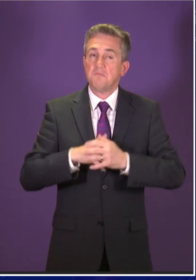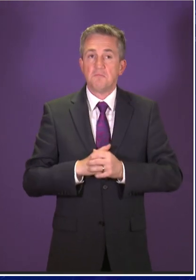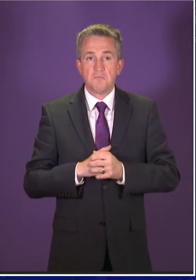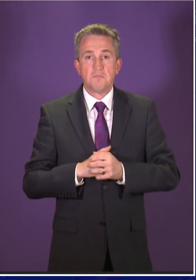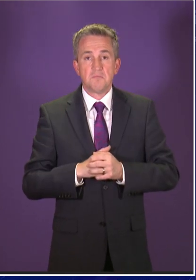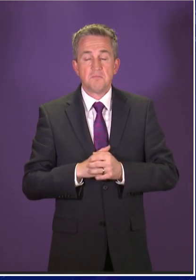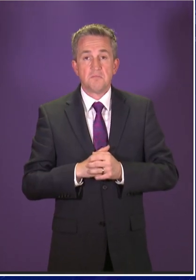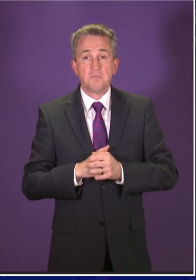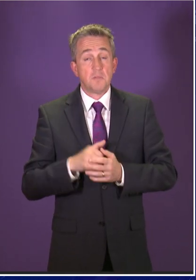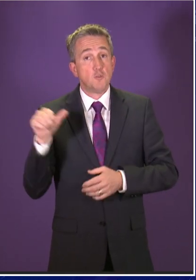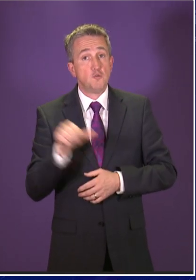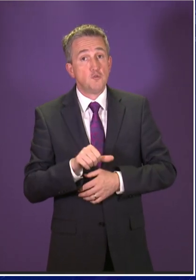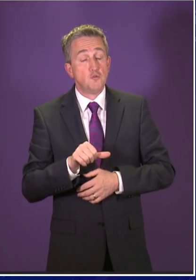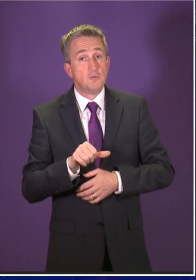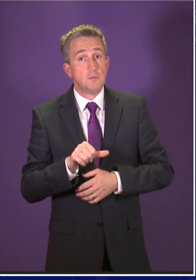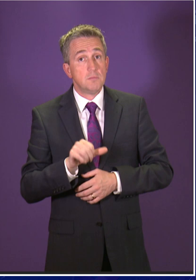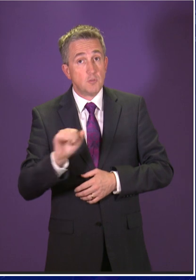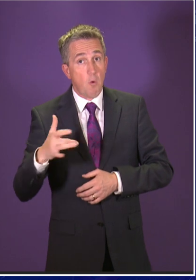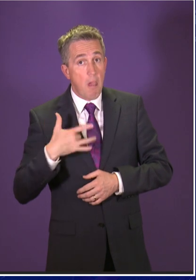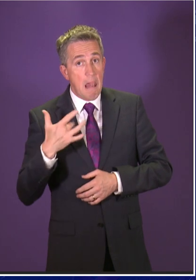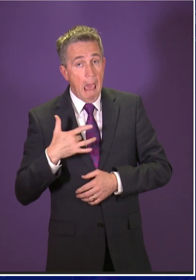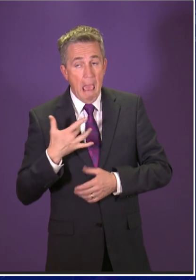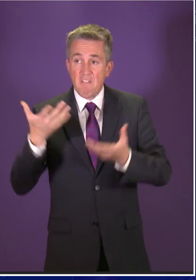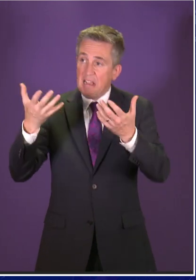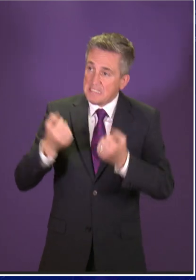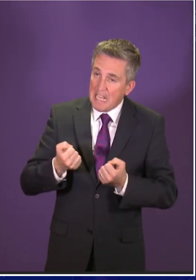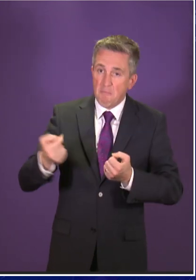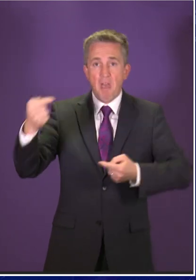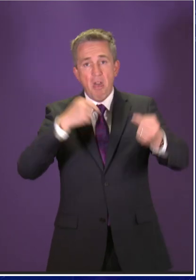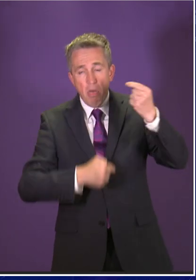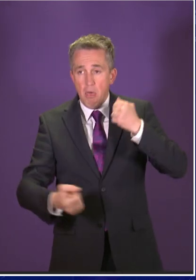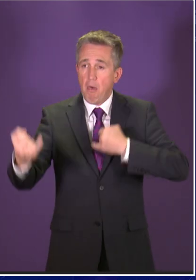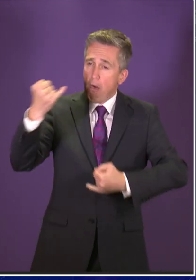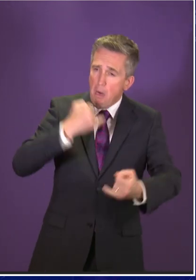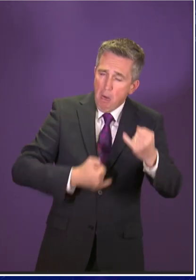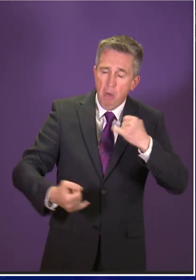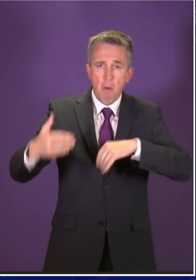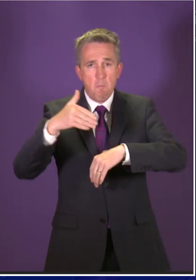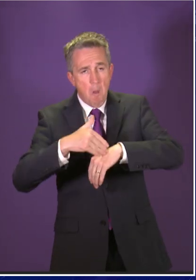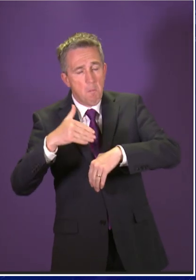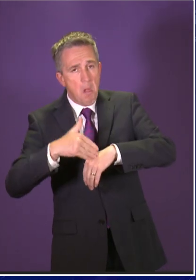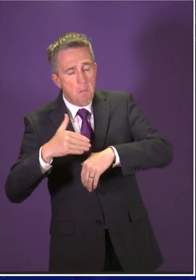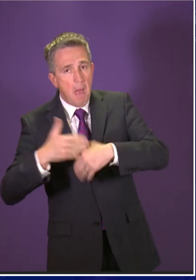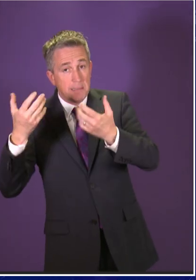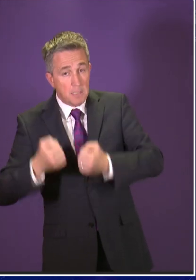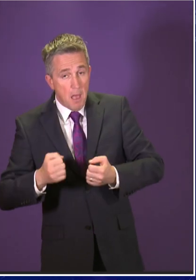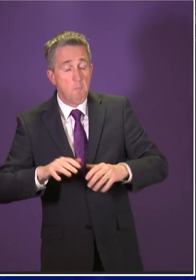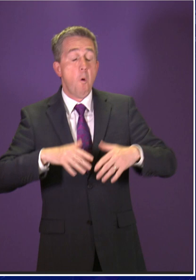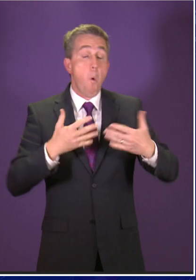Whether it is nobler in the mind to suffer the slings and arrows of outrageous fortune,